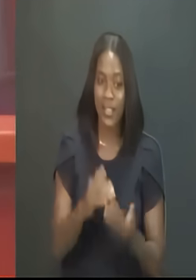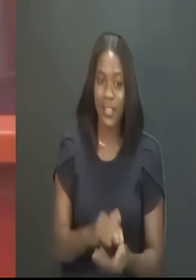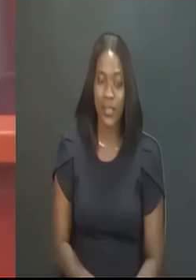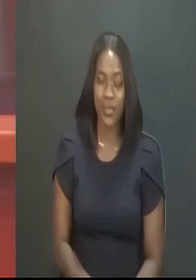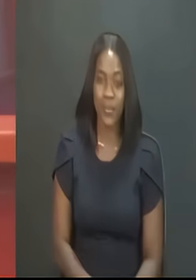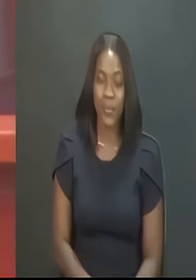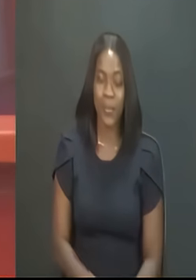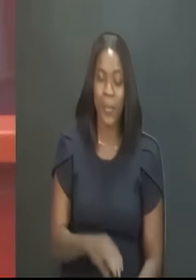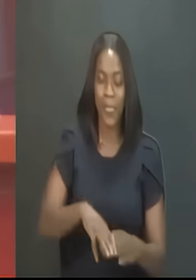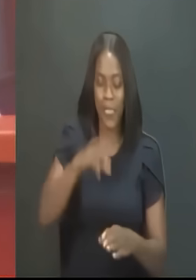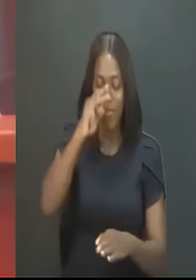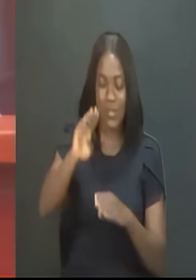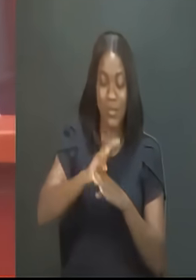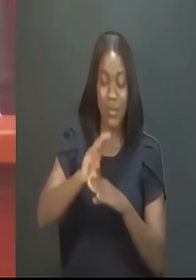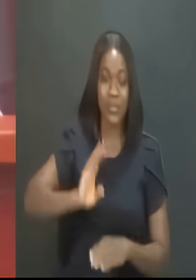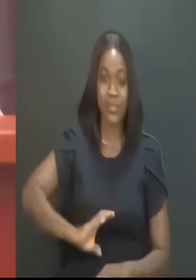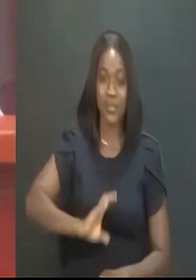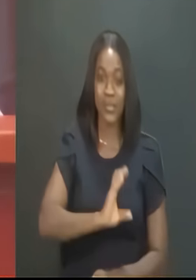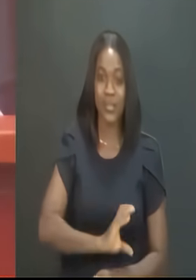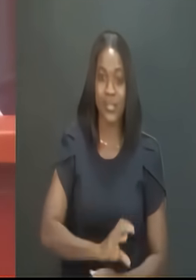Committee.